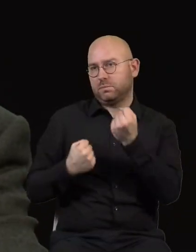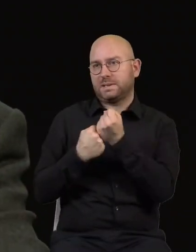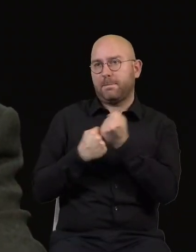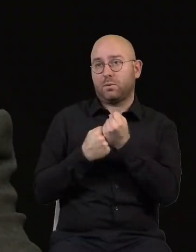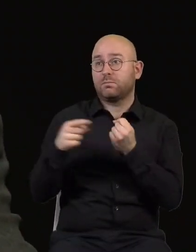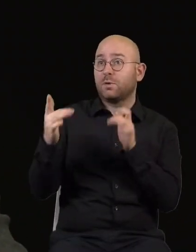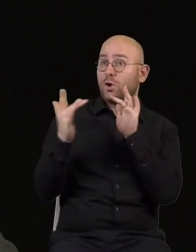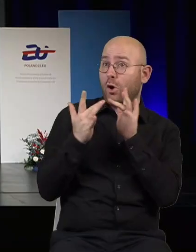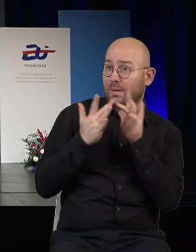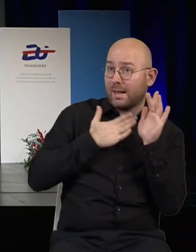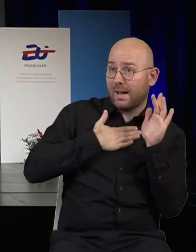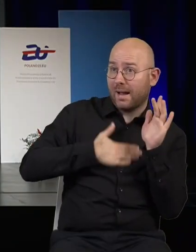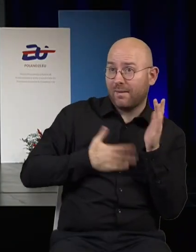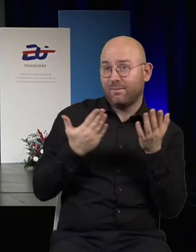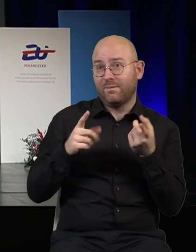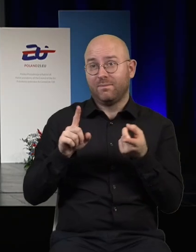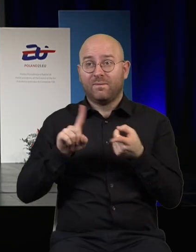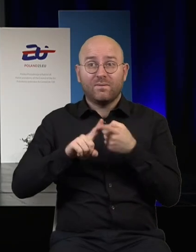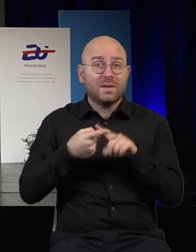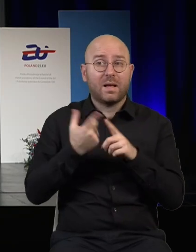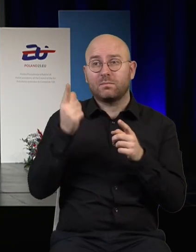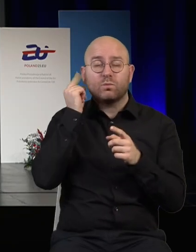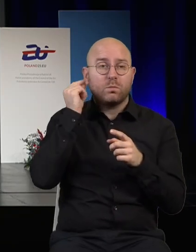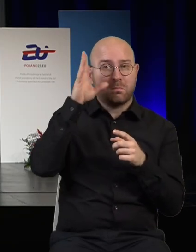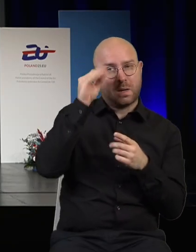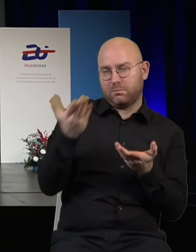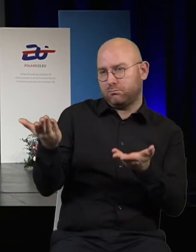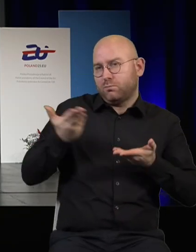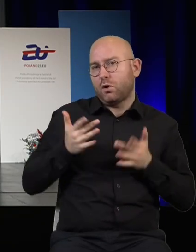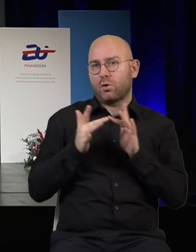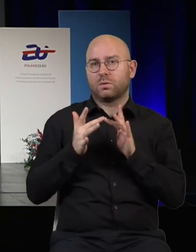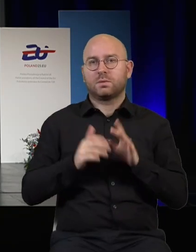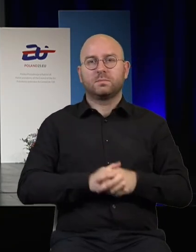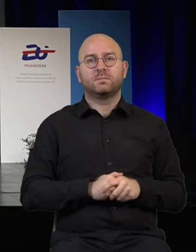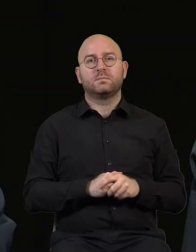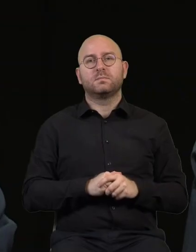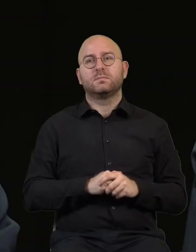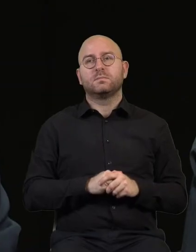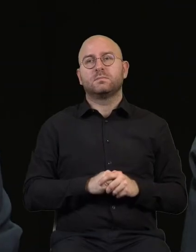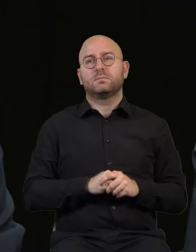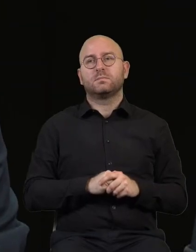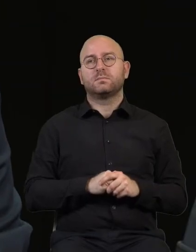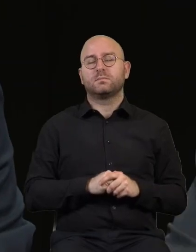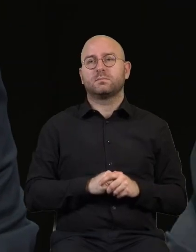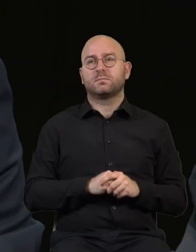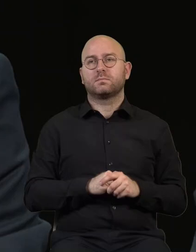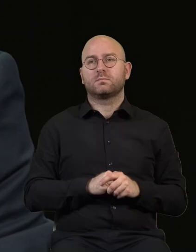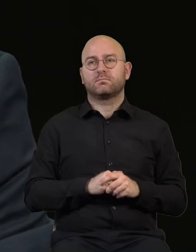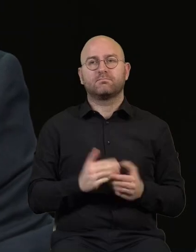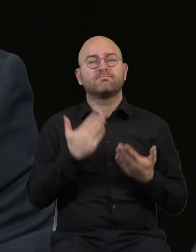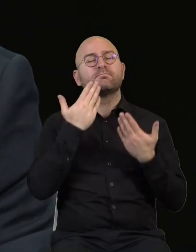free and we can try and help. Thank you. Thank you very much. Dionysio? My final comment, we